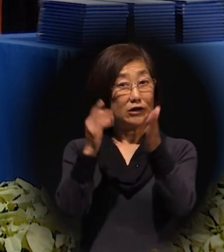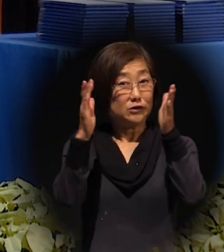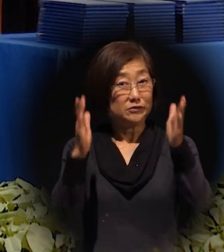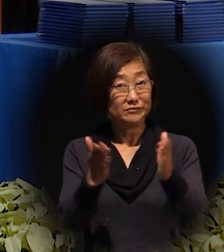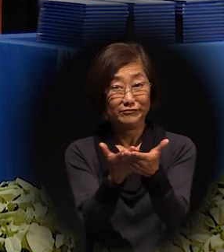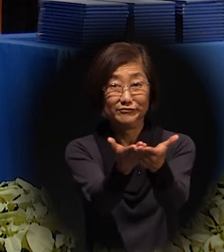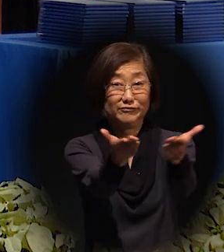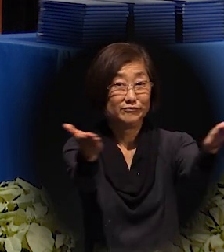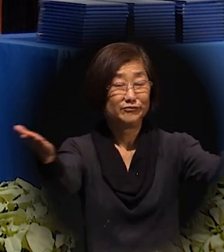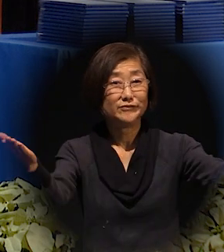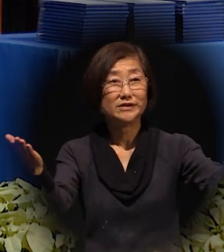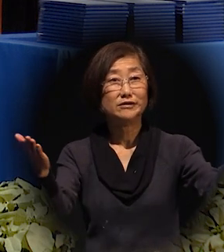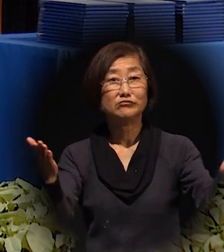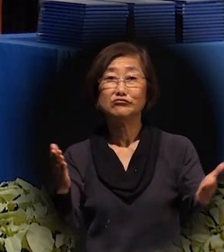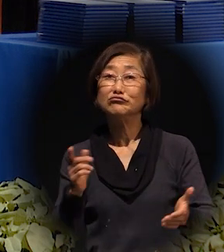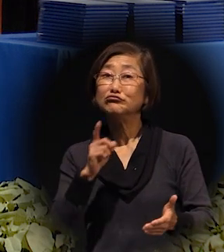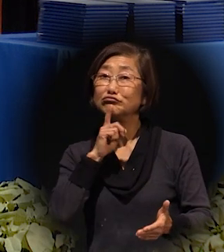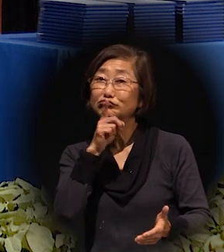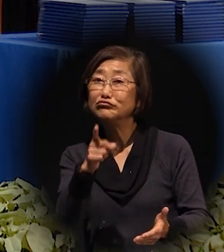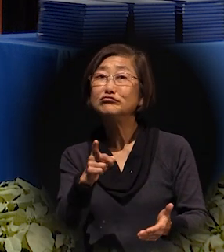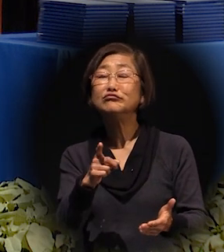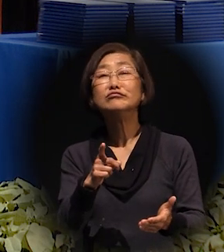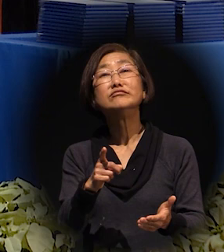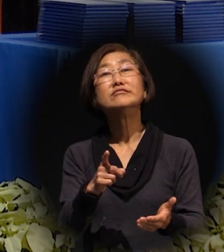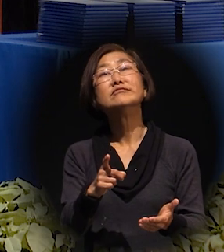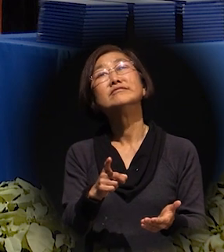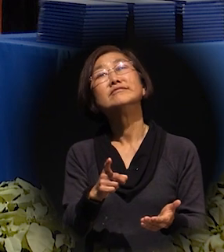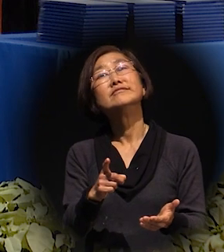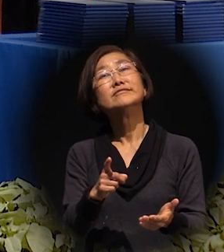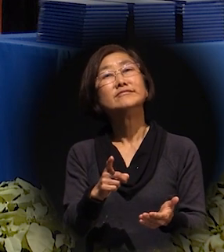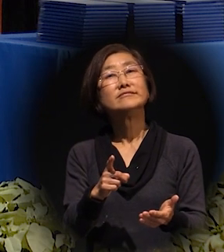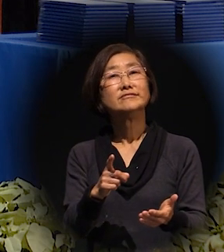Graduates, it's ordinarily the